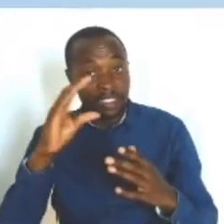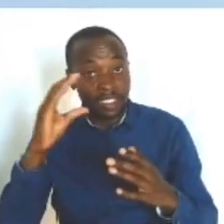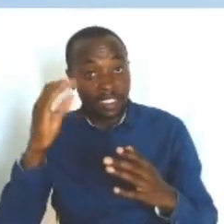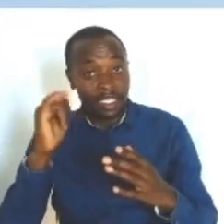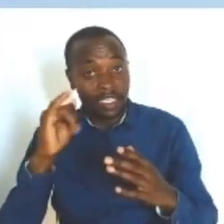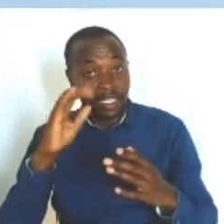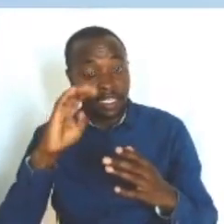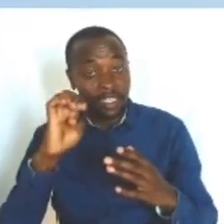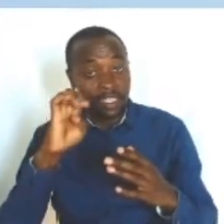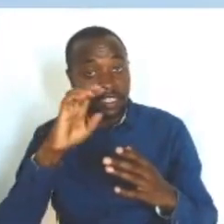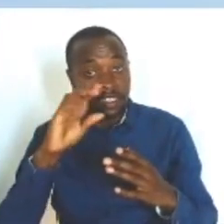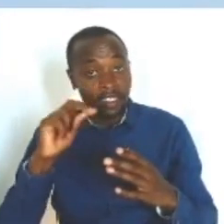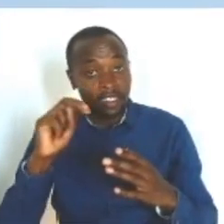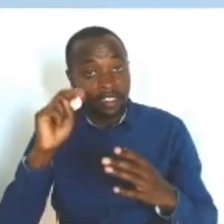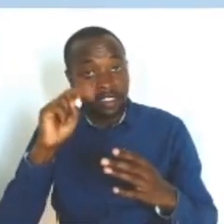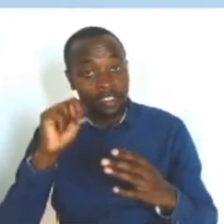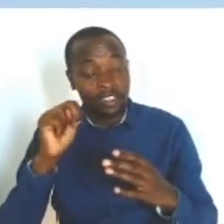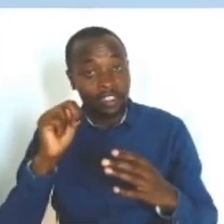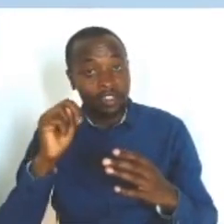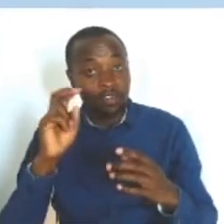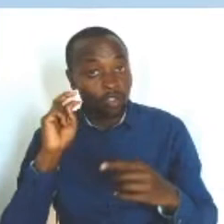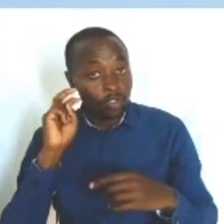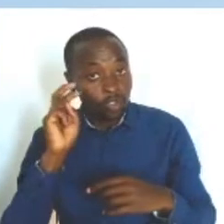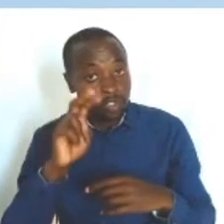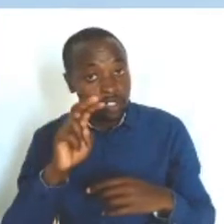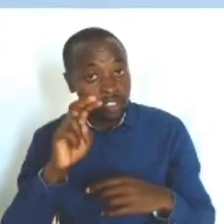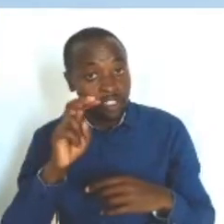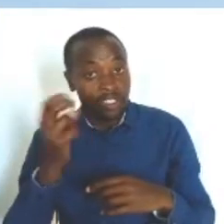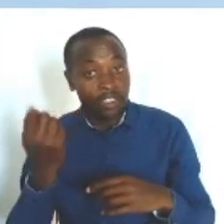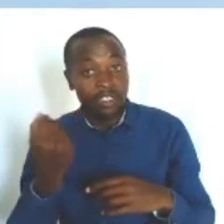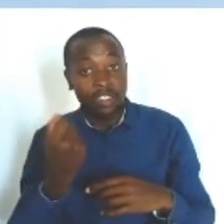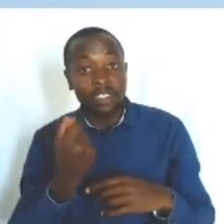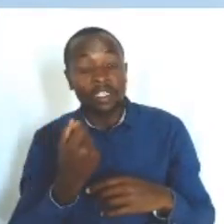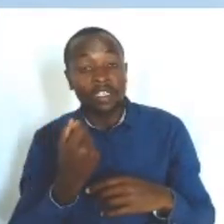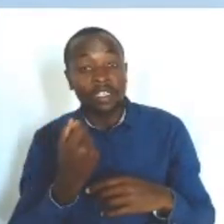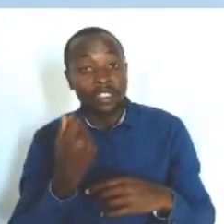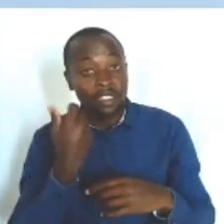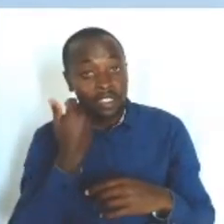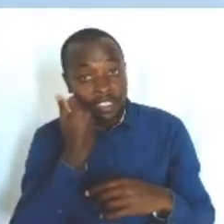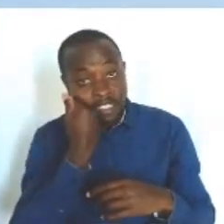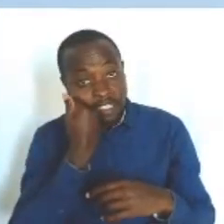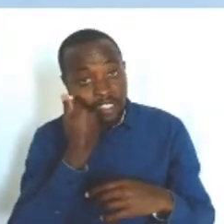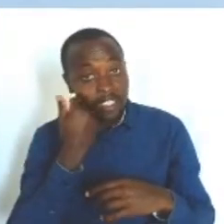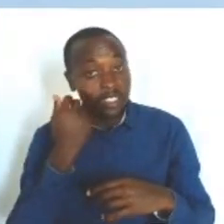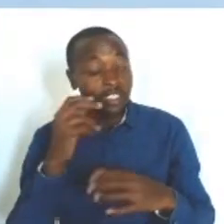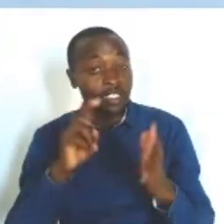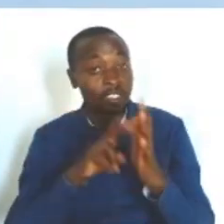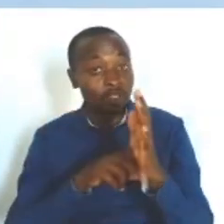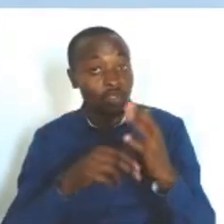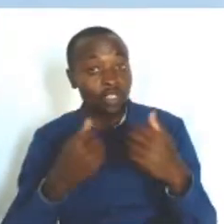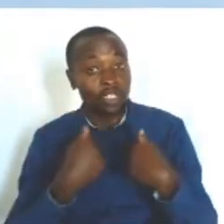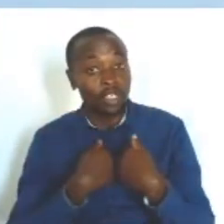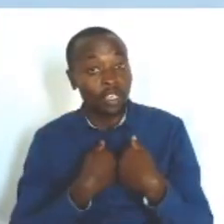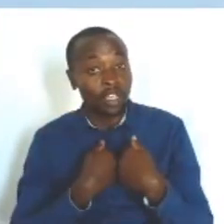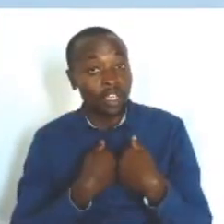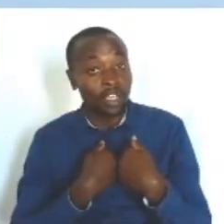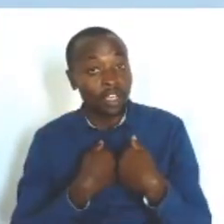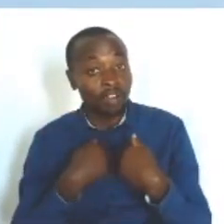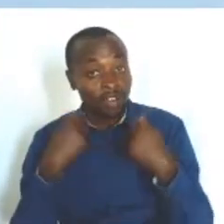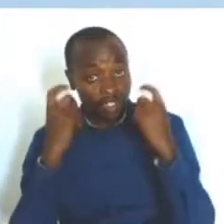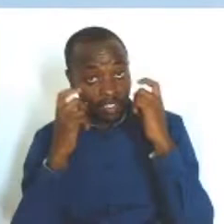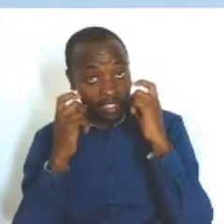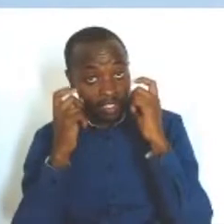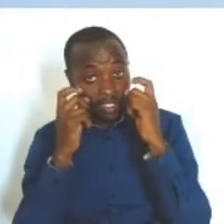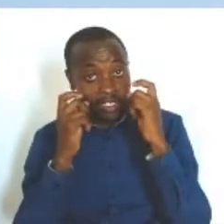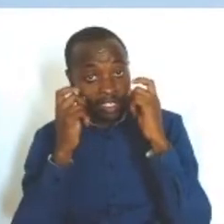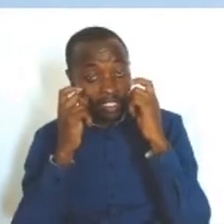you see some of the most devastating diseases like AIDS, they are said to be manufactured by mankind.